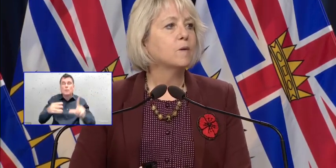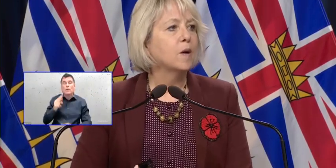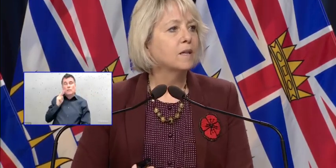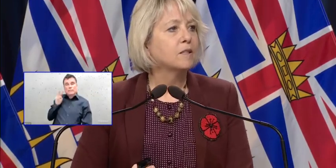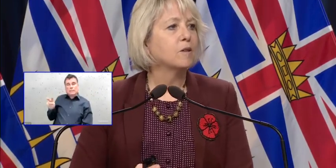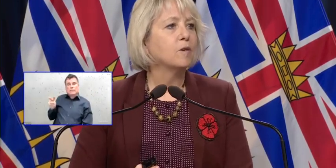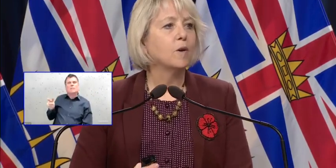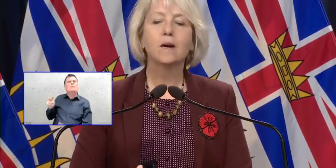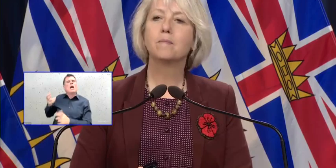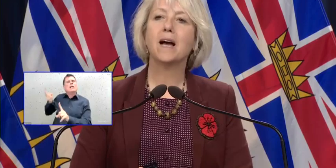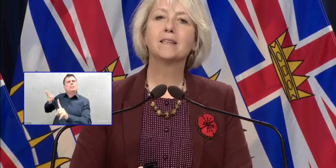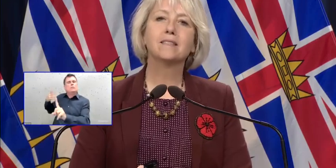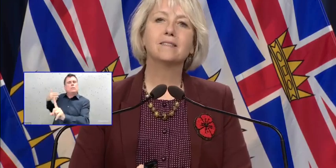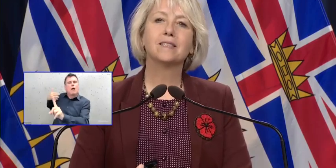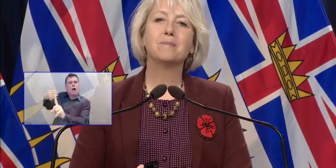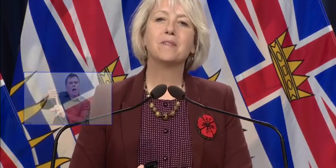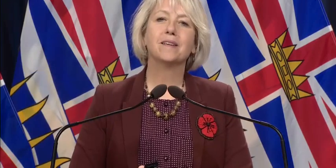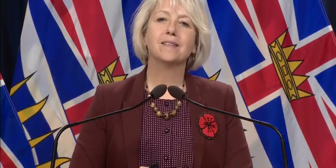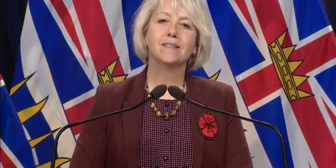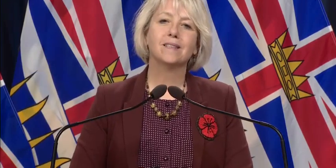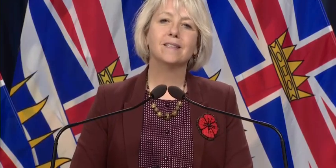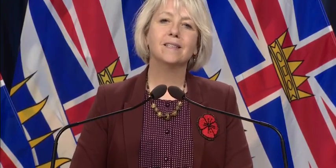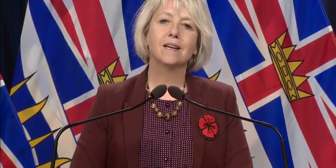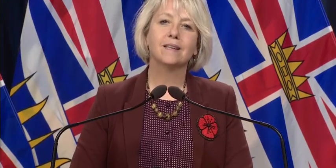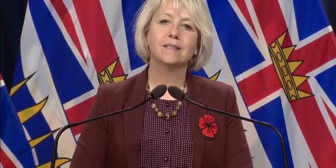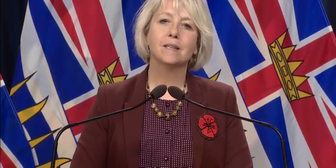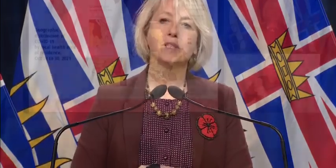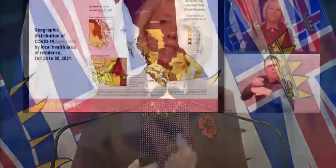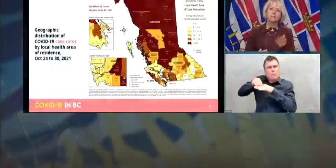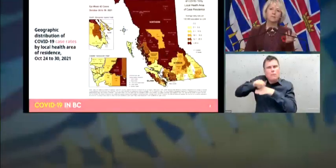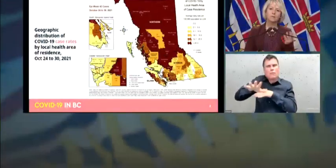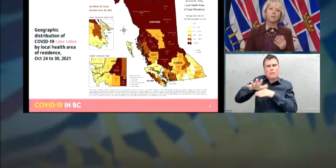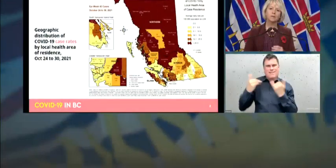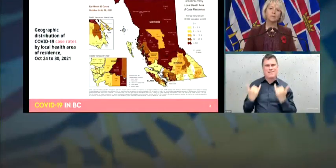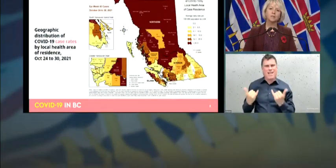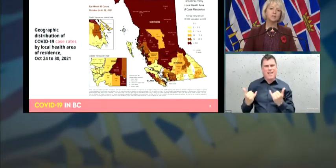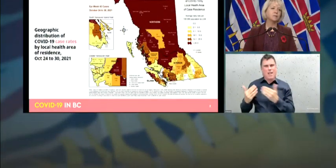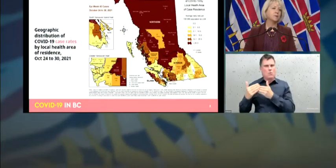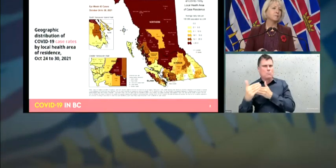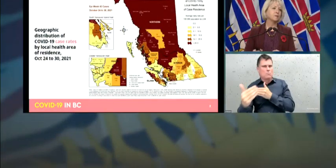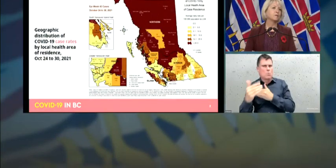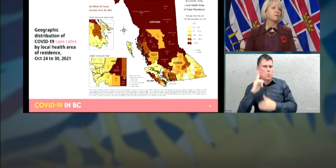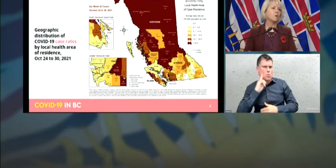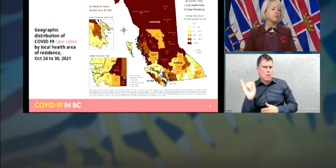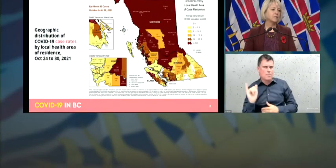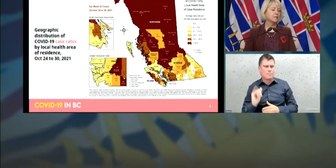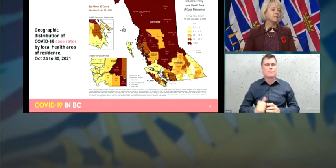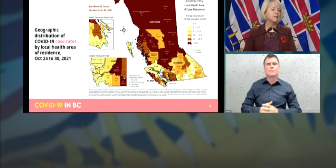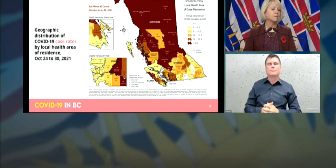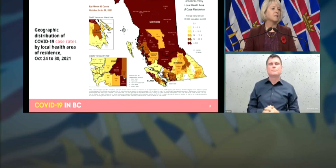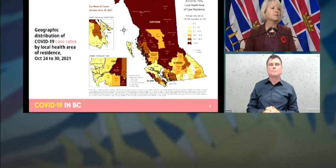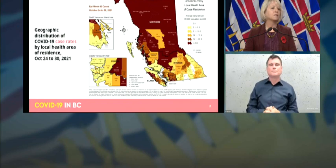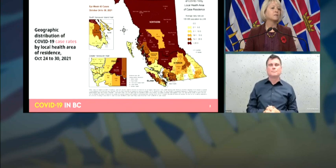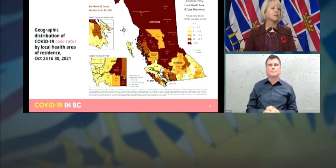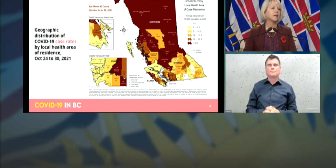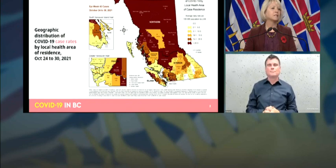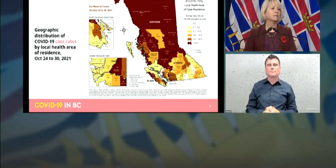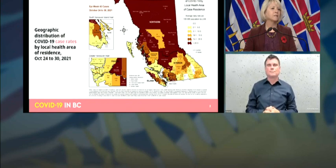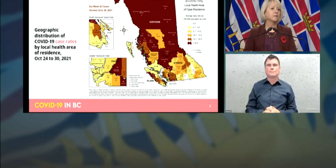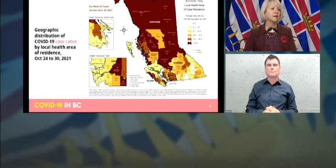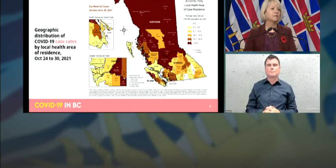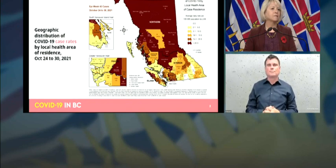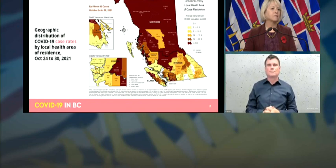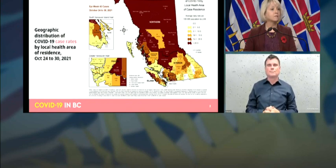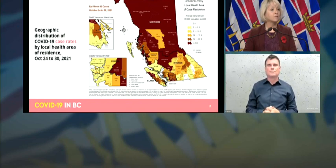So to go back to some of the images that will be familiar to people who have watched these updates over the